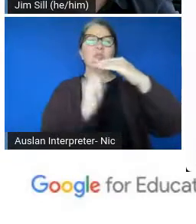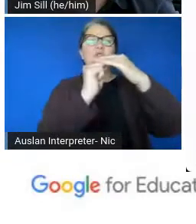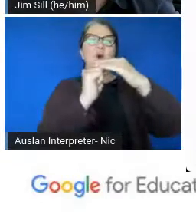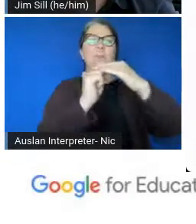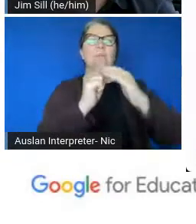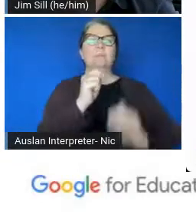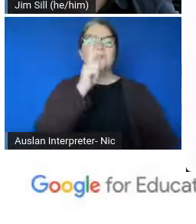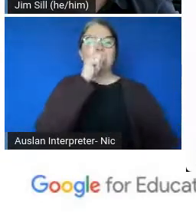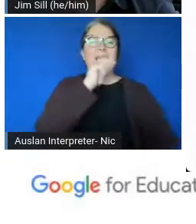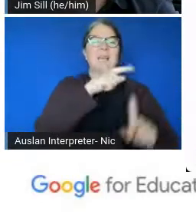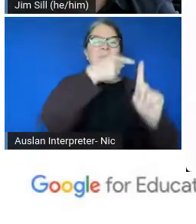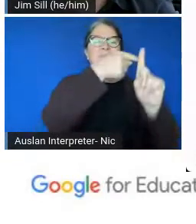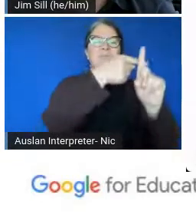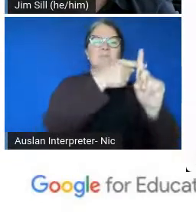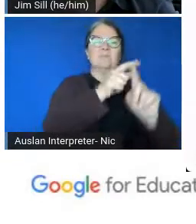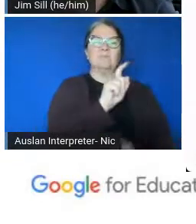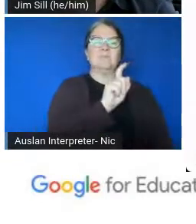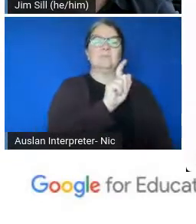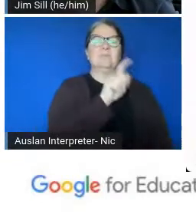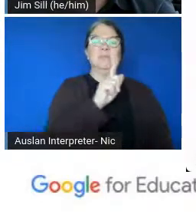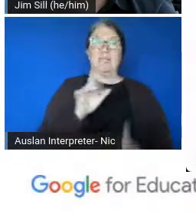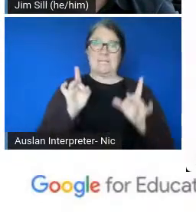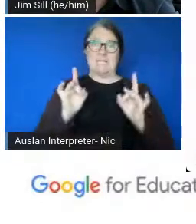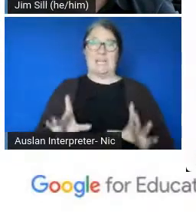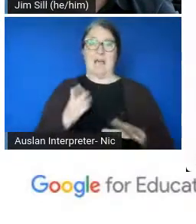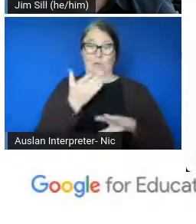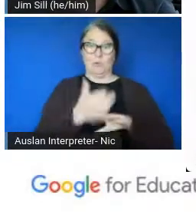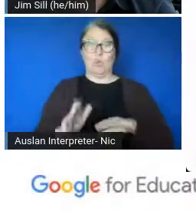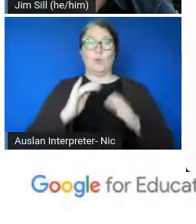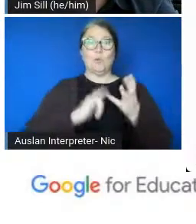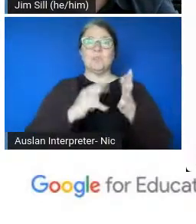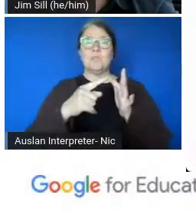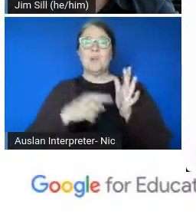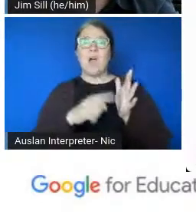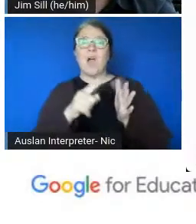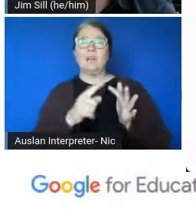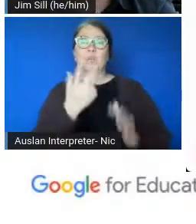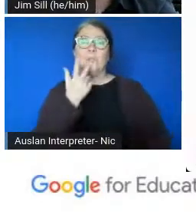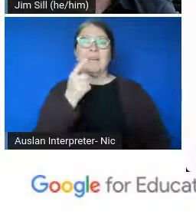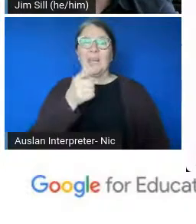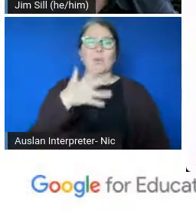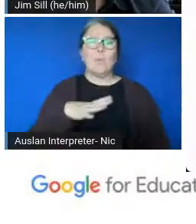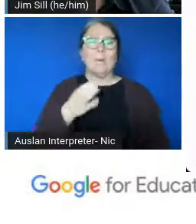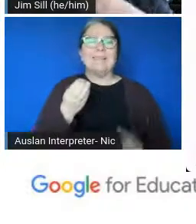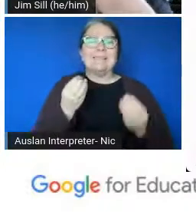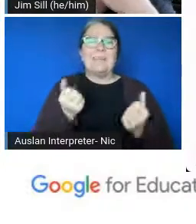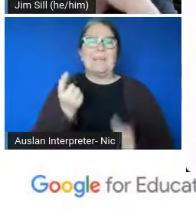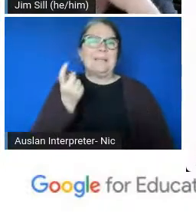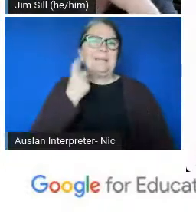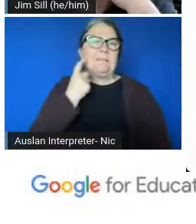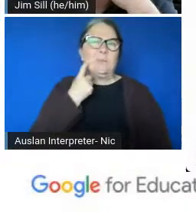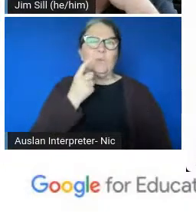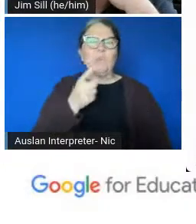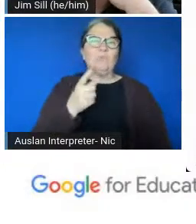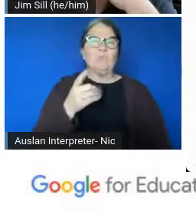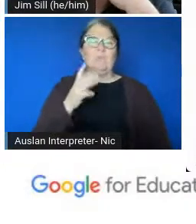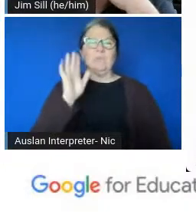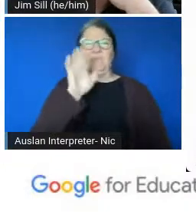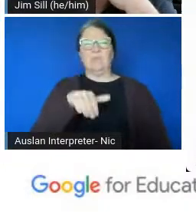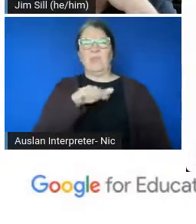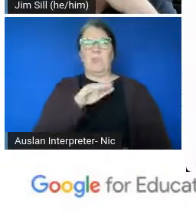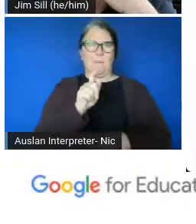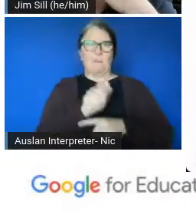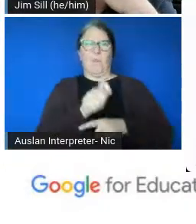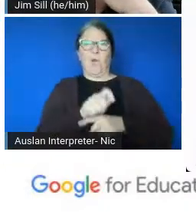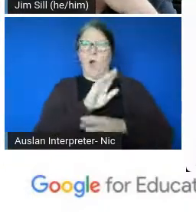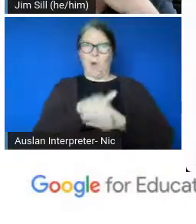new site, and if you're wanting something super simple and you're not wanting to think too much about what the site looks like, there are templates